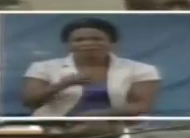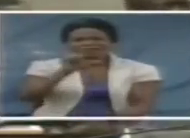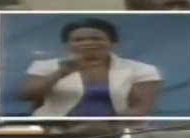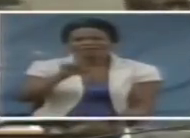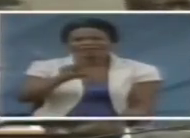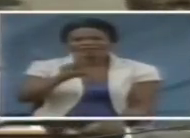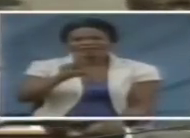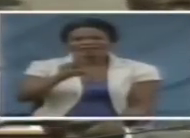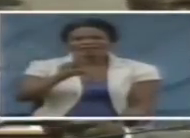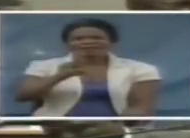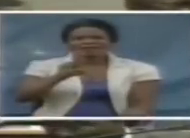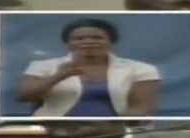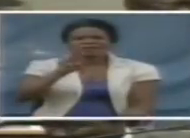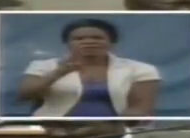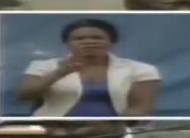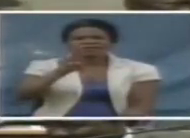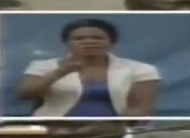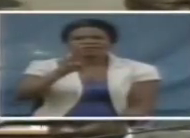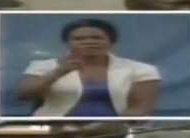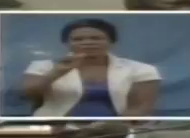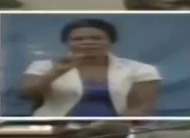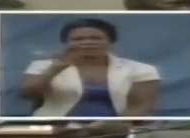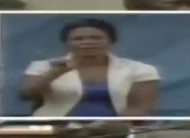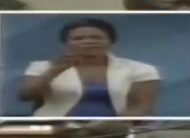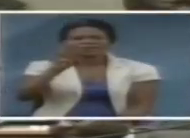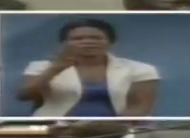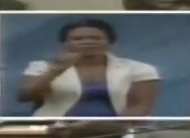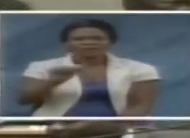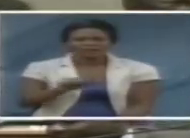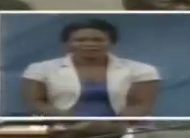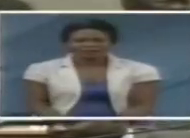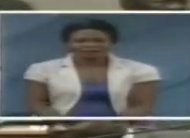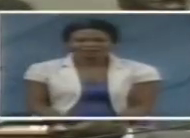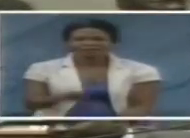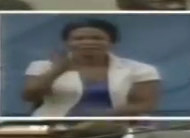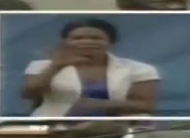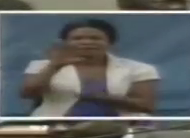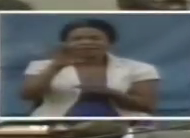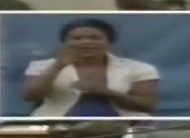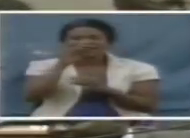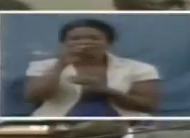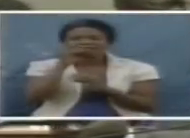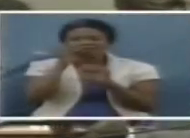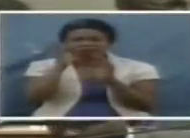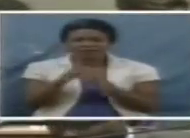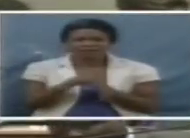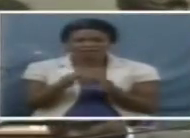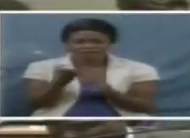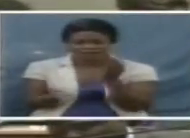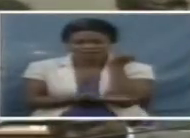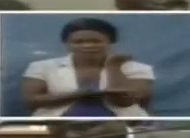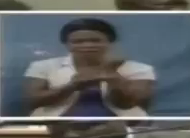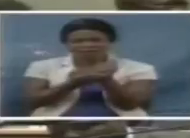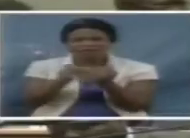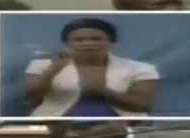Professor Lungwangwa. The dividends you speak about. Mr. Speaker, to improve ICT